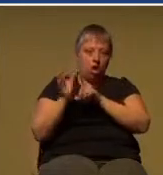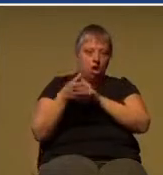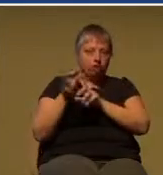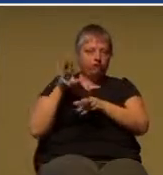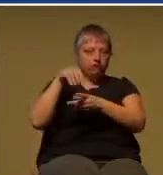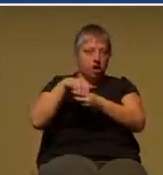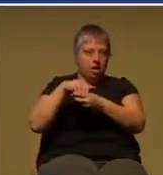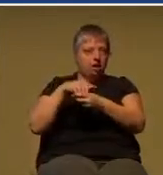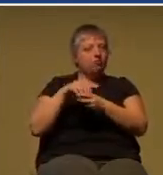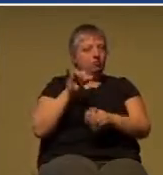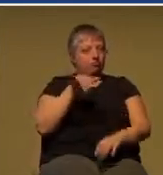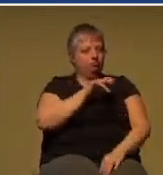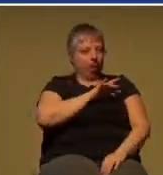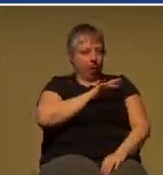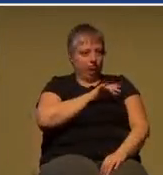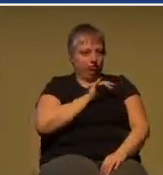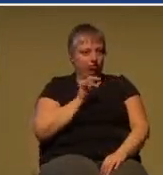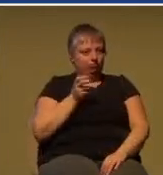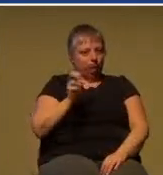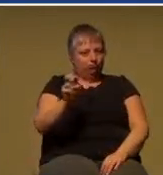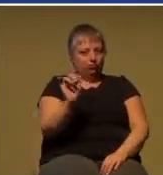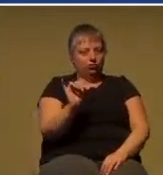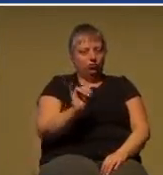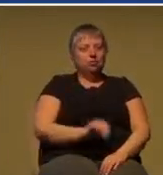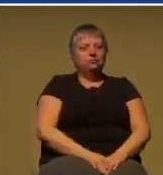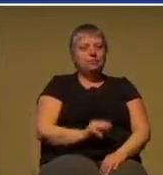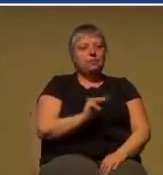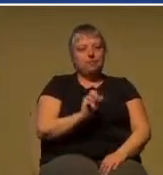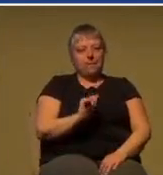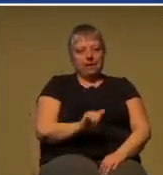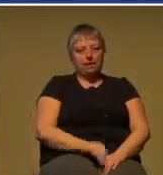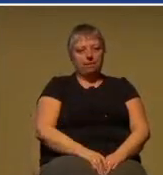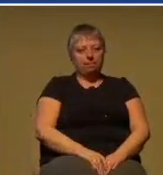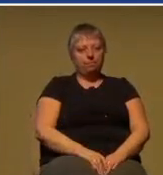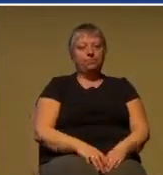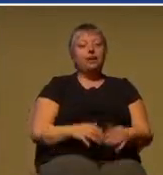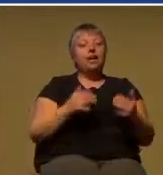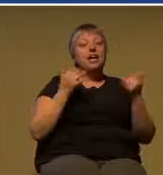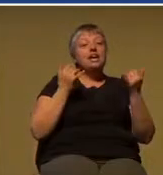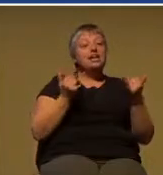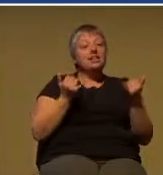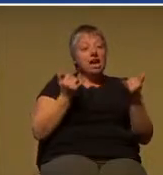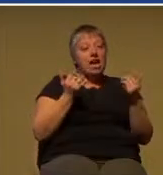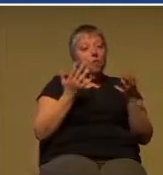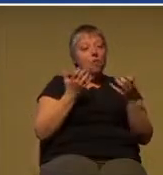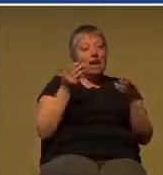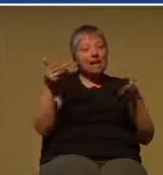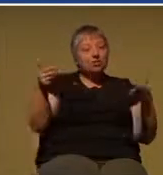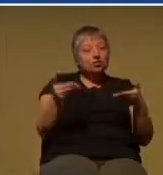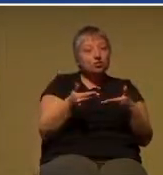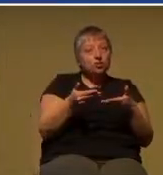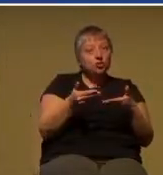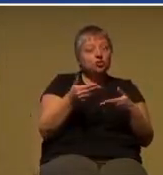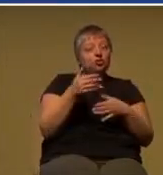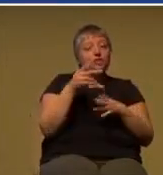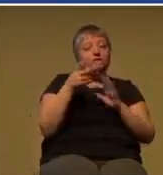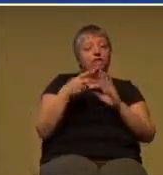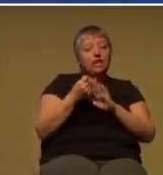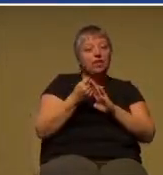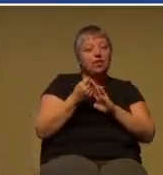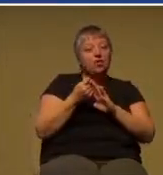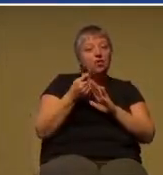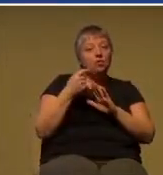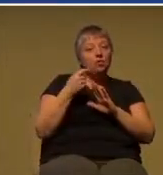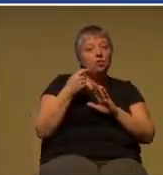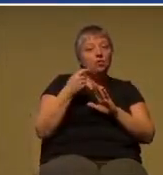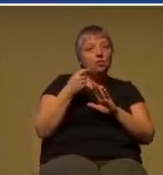very interesting for us when we go there. All right, what I want to do now is just introduce you to this video. I think I got as far as saying the number